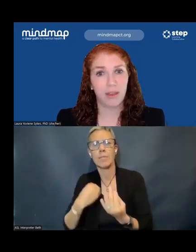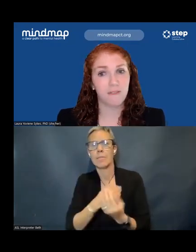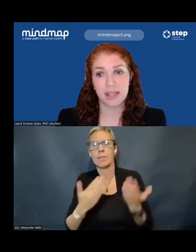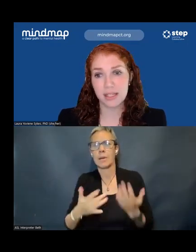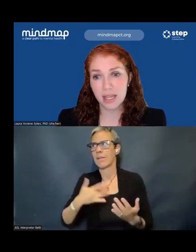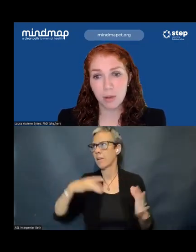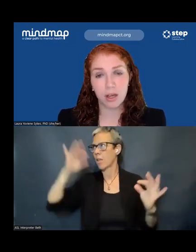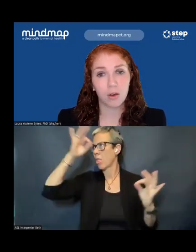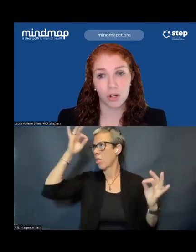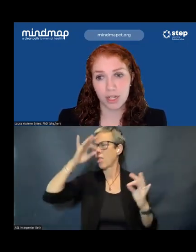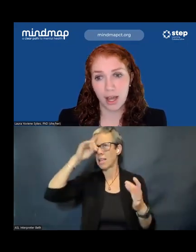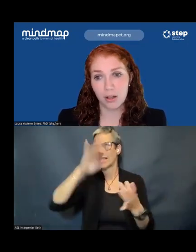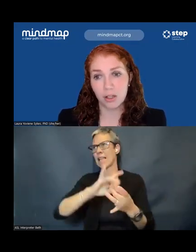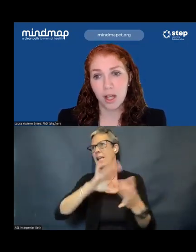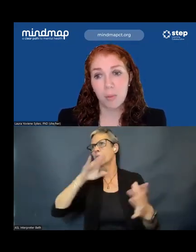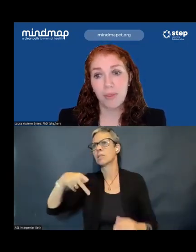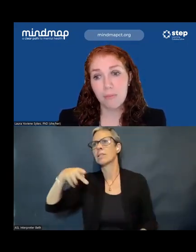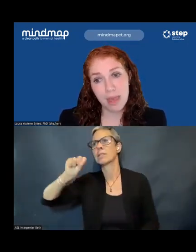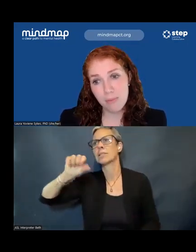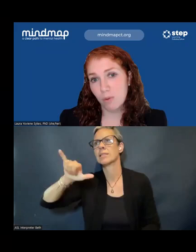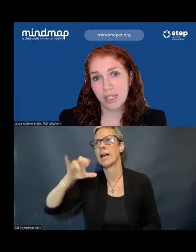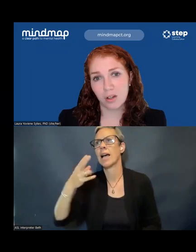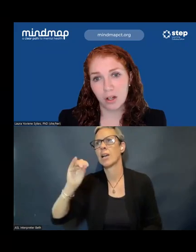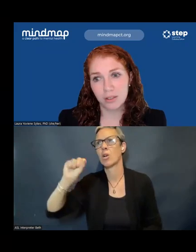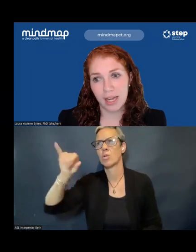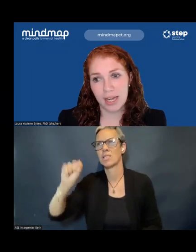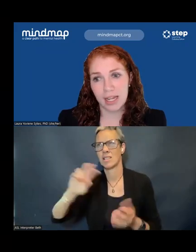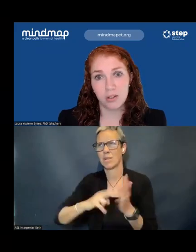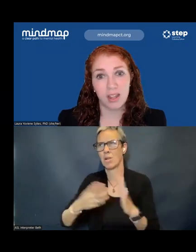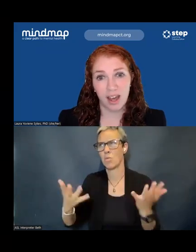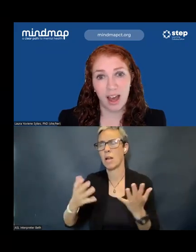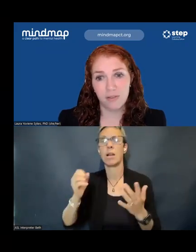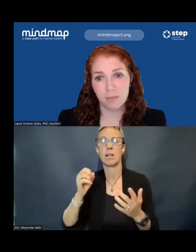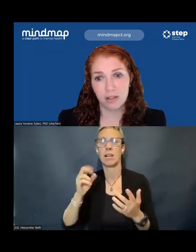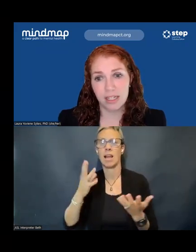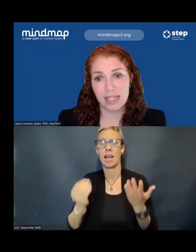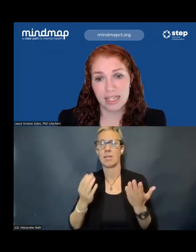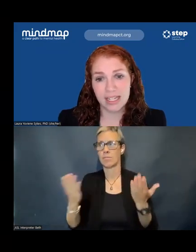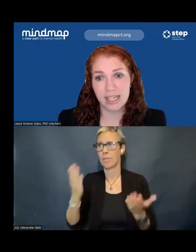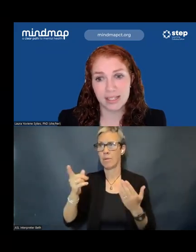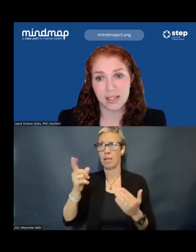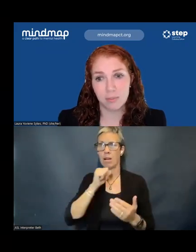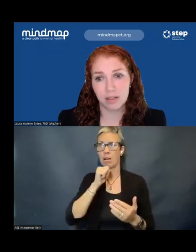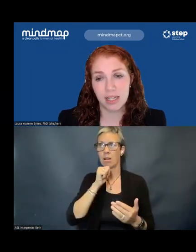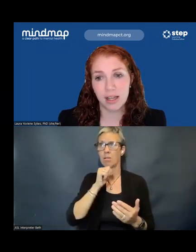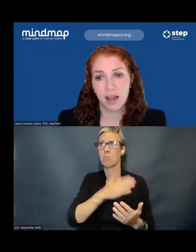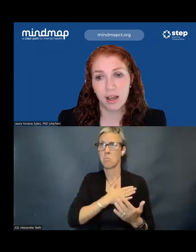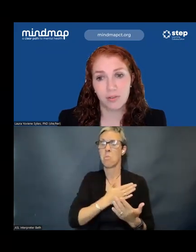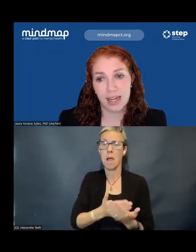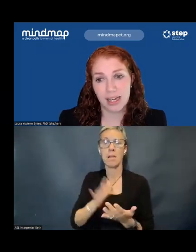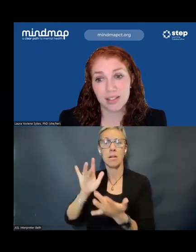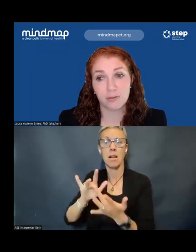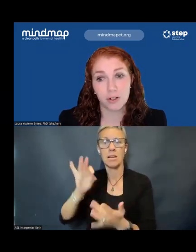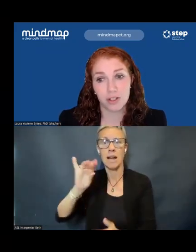or they might face stigma or denial, but they may be willing to call 988 due to the high visibility and easy accessibility